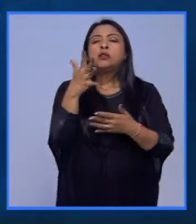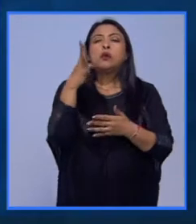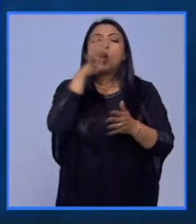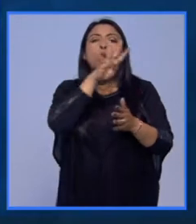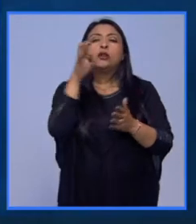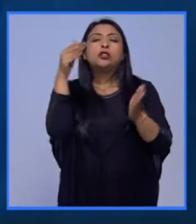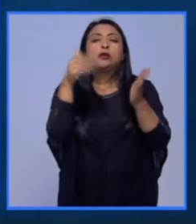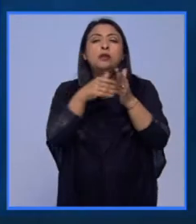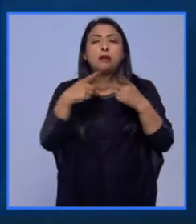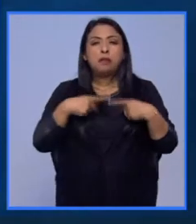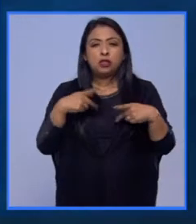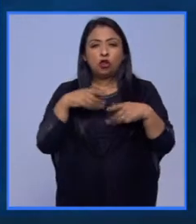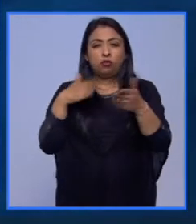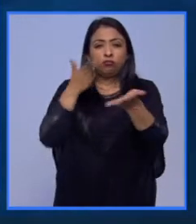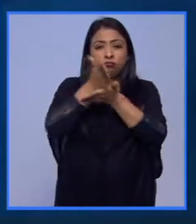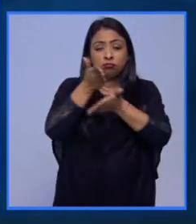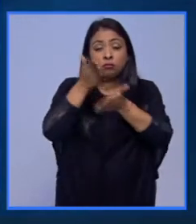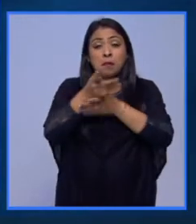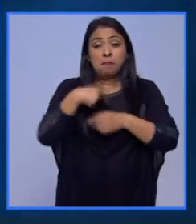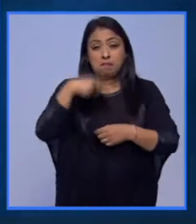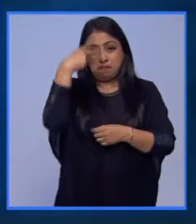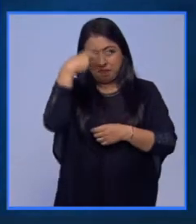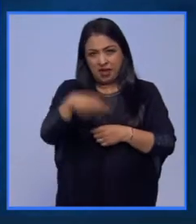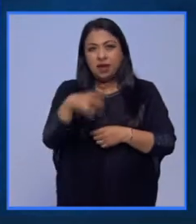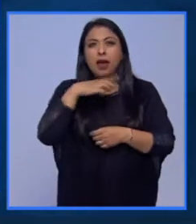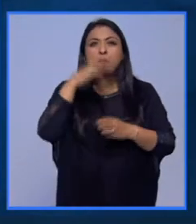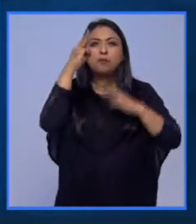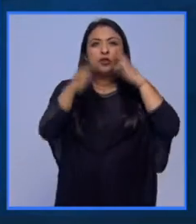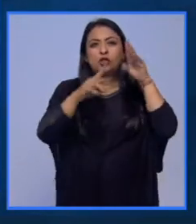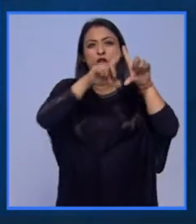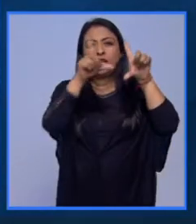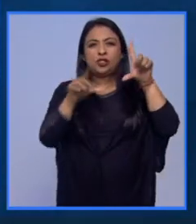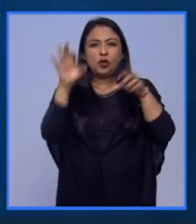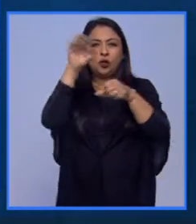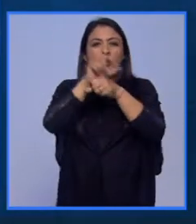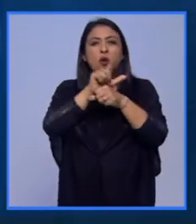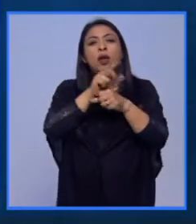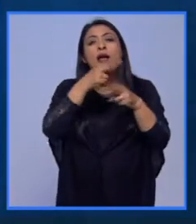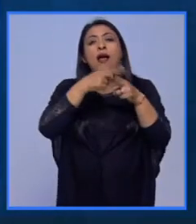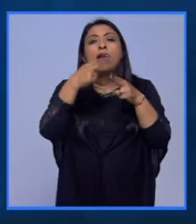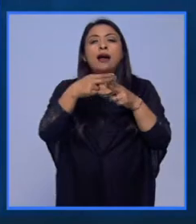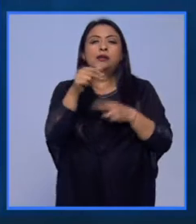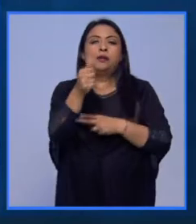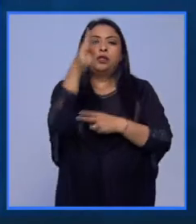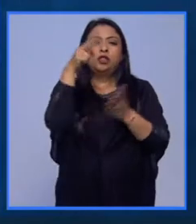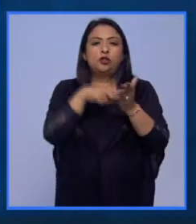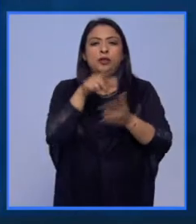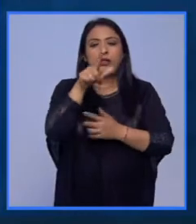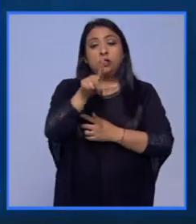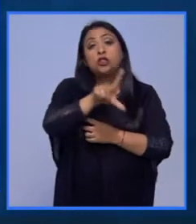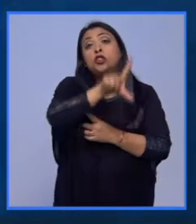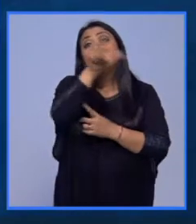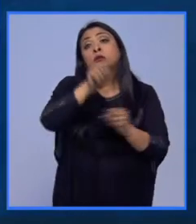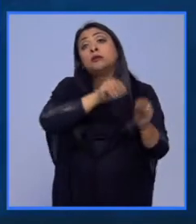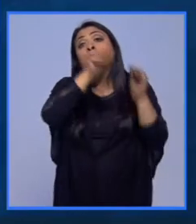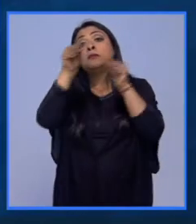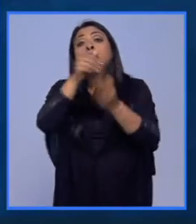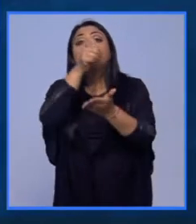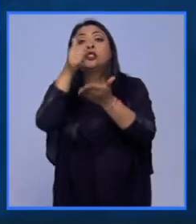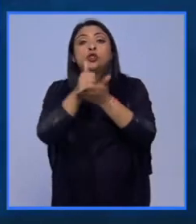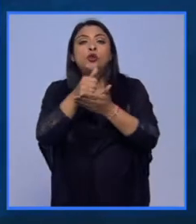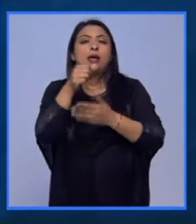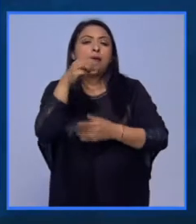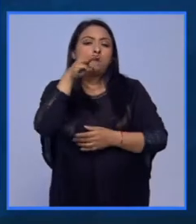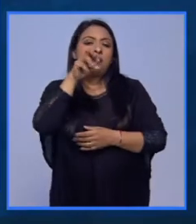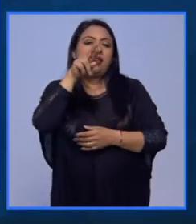espectadores, y en México será exhibida en el Museo Nacional de las Culturas hasta abril de 2018, para luego viajar a la ciudad de